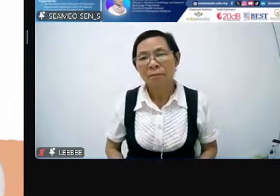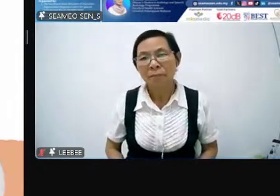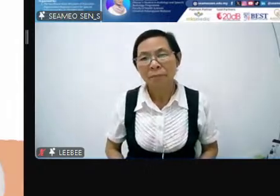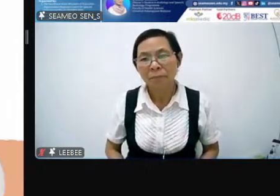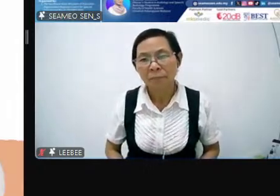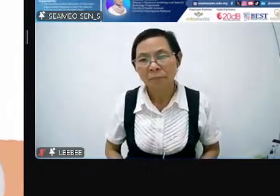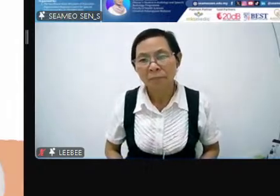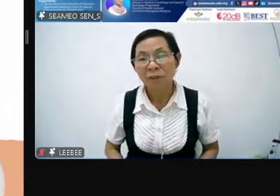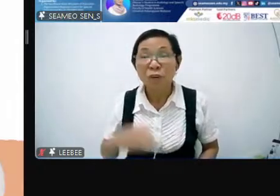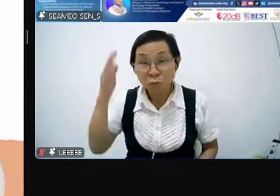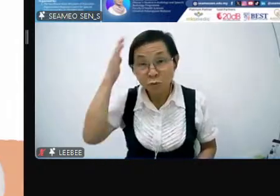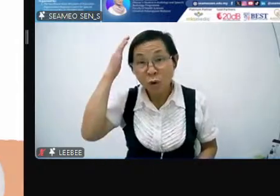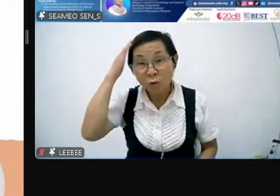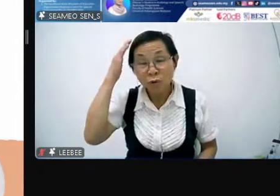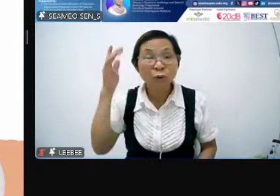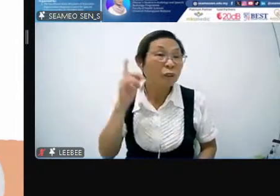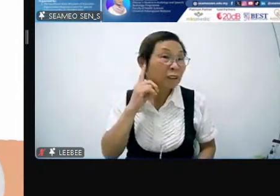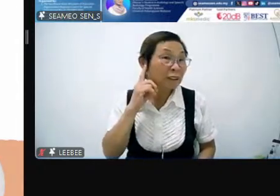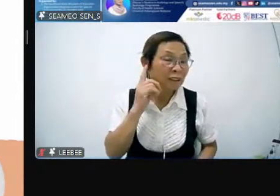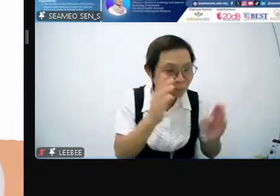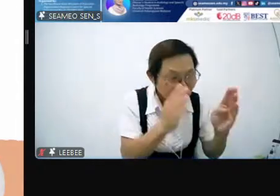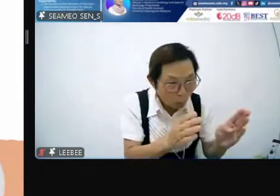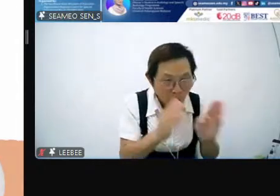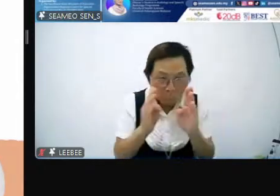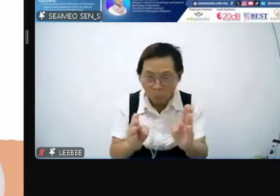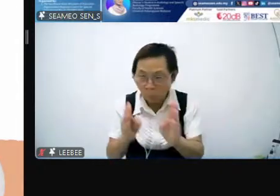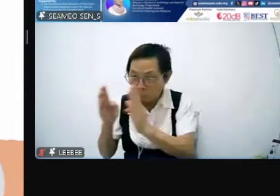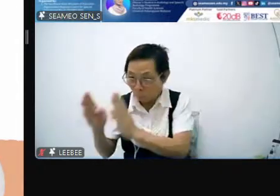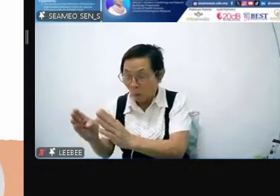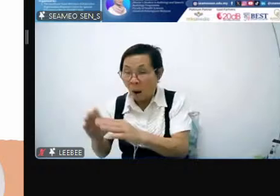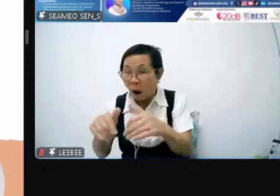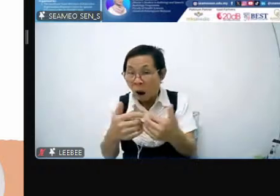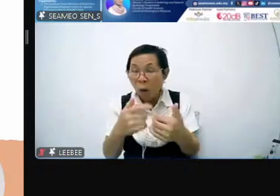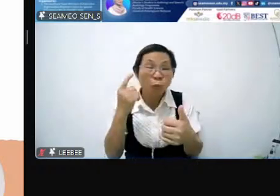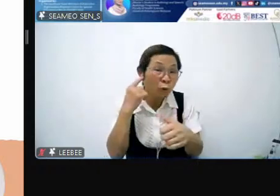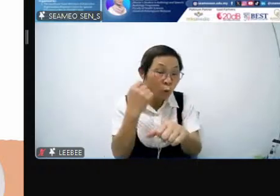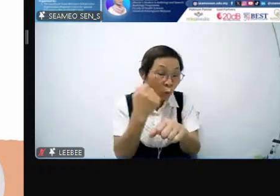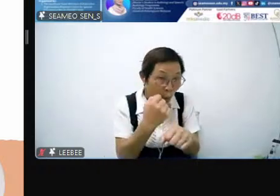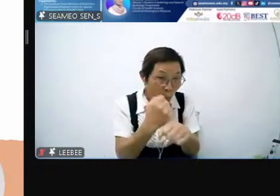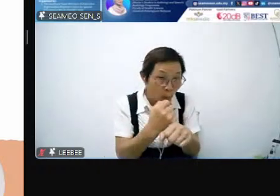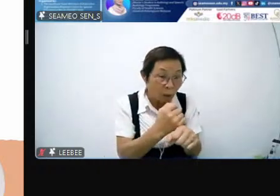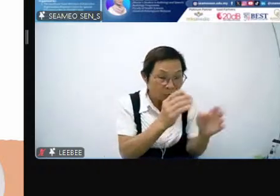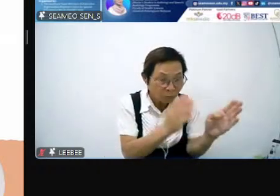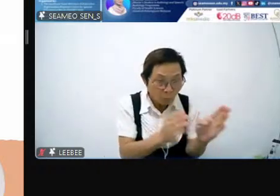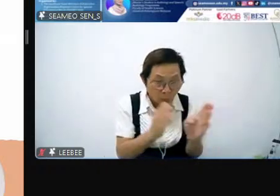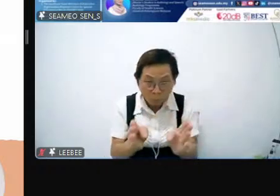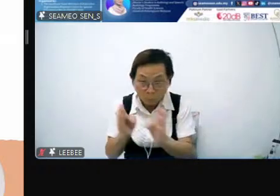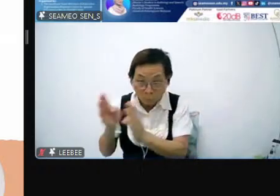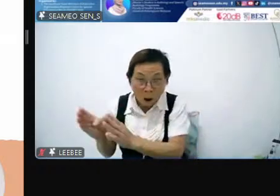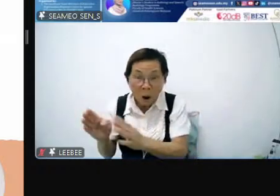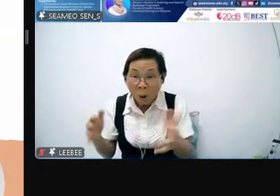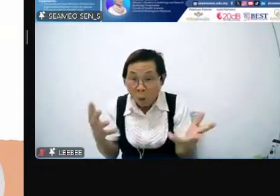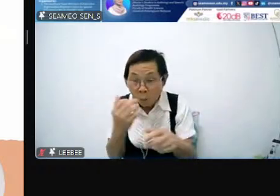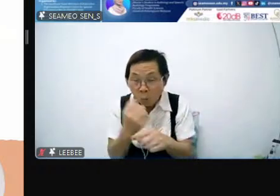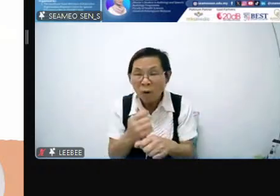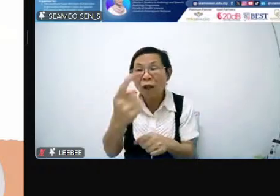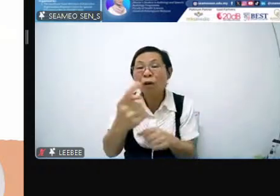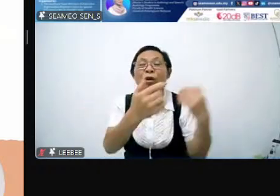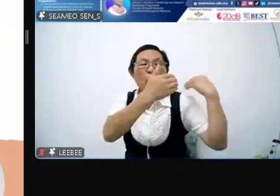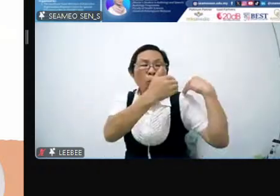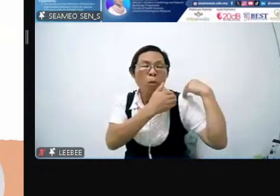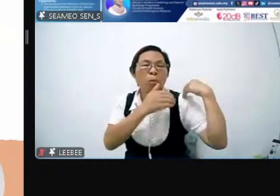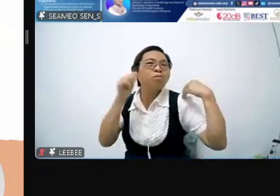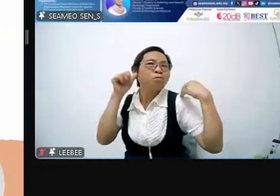After knowing the ear structures and how the ears works, how the hearing works, let's look at the roles of audiologists.